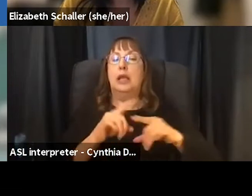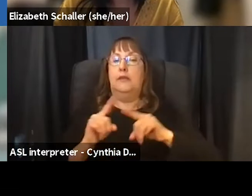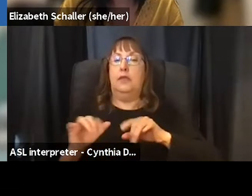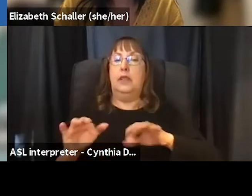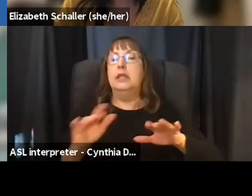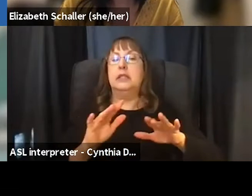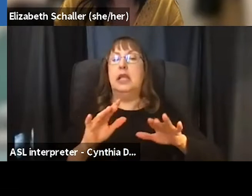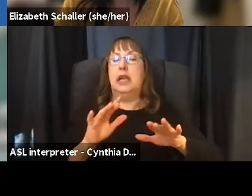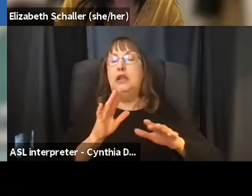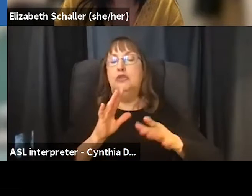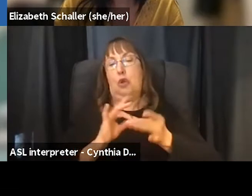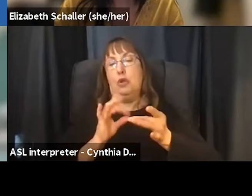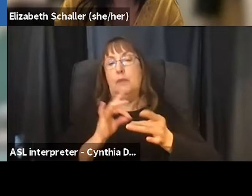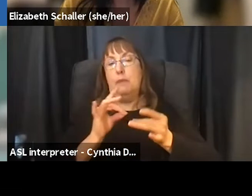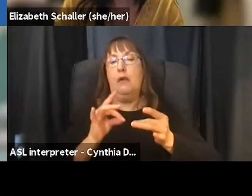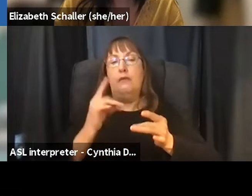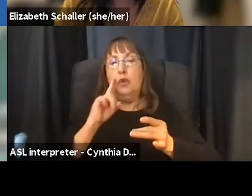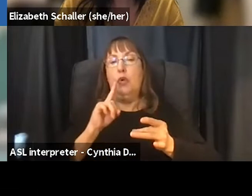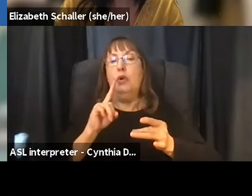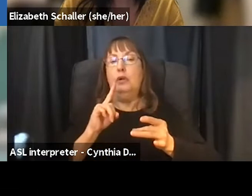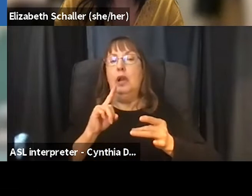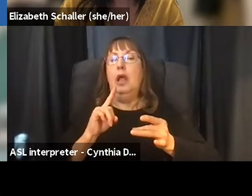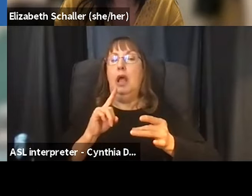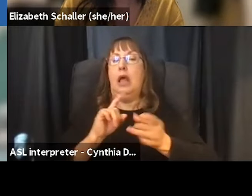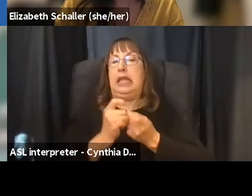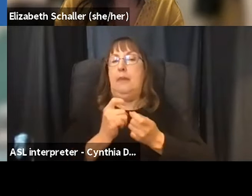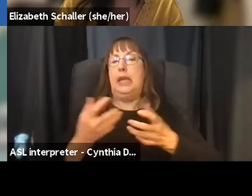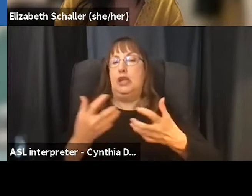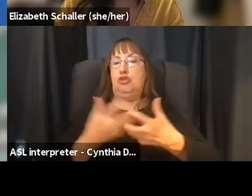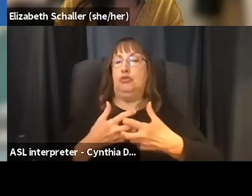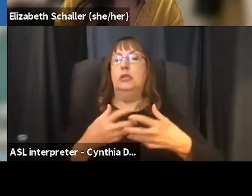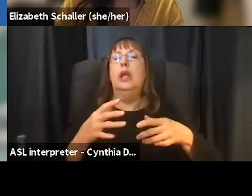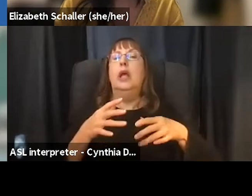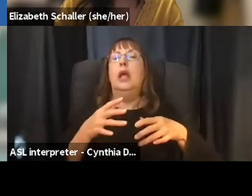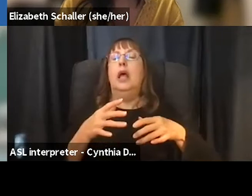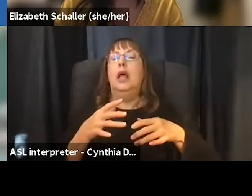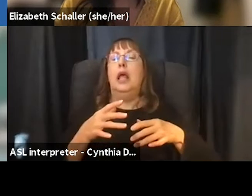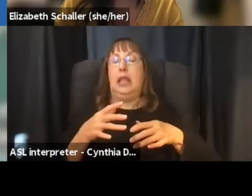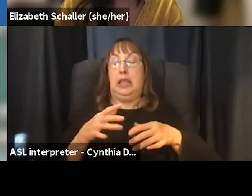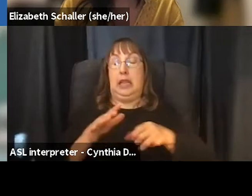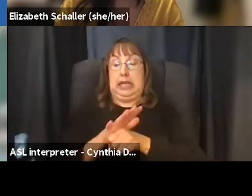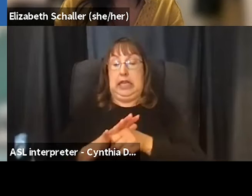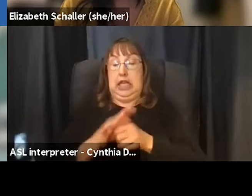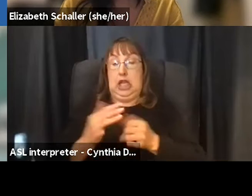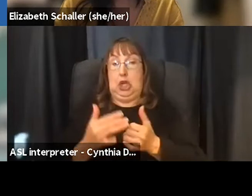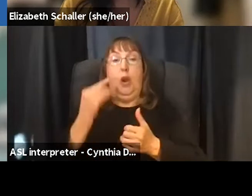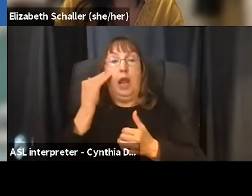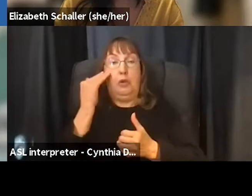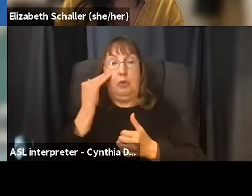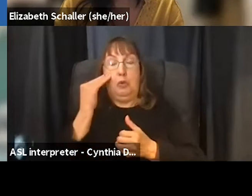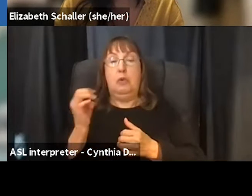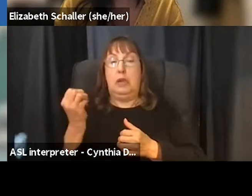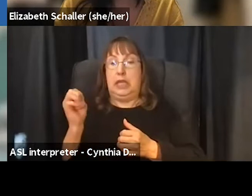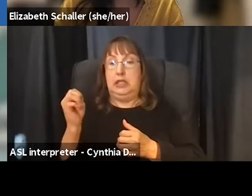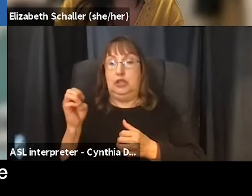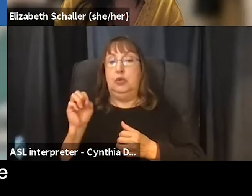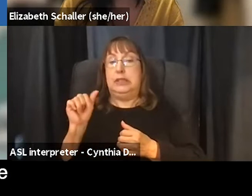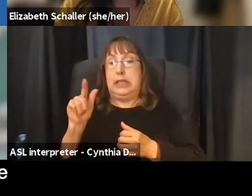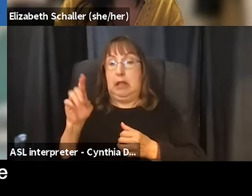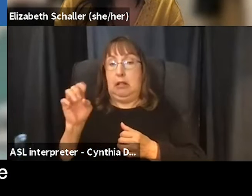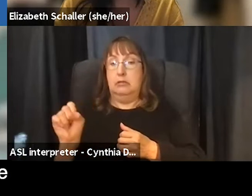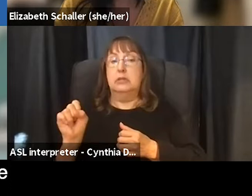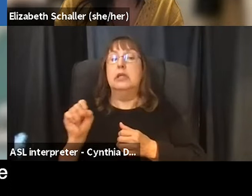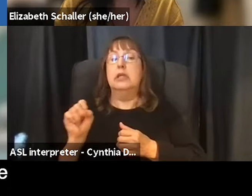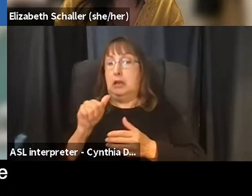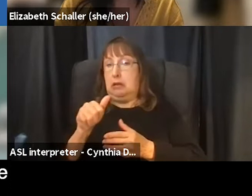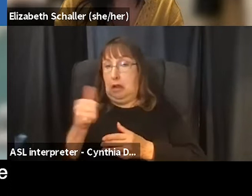accommodation. So that would be one resource. And then more locally around here, I know Easter Seals was another organization. And then we